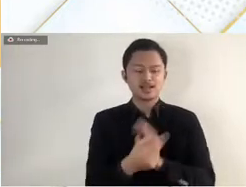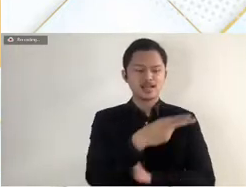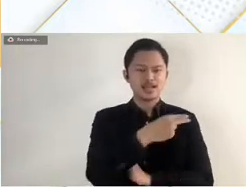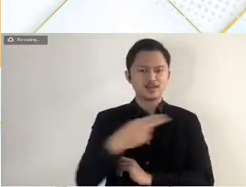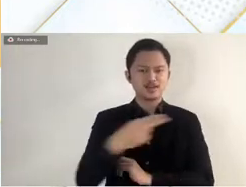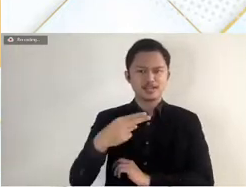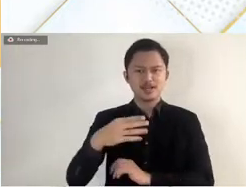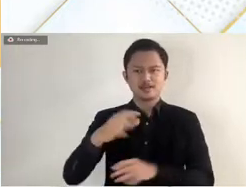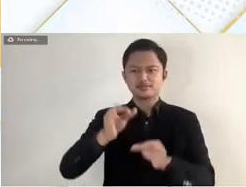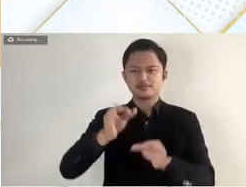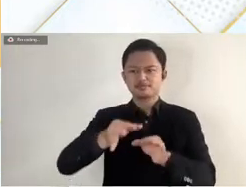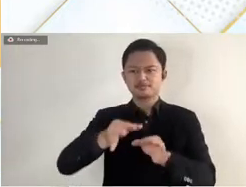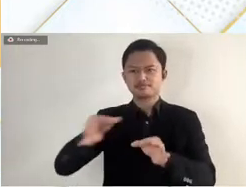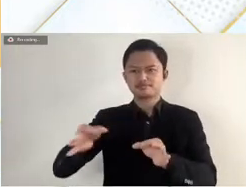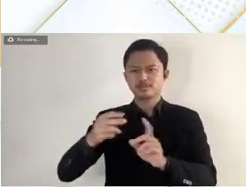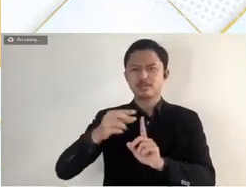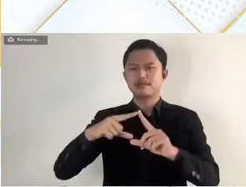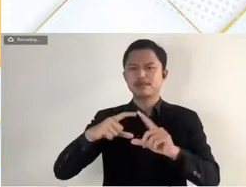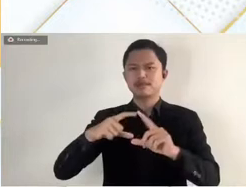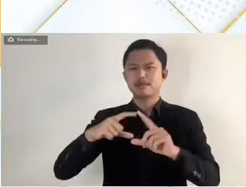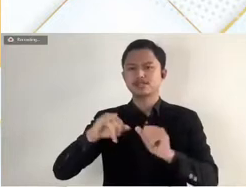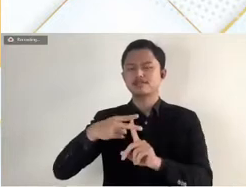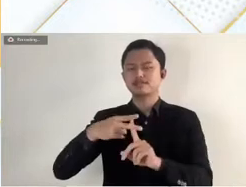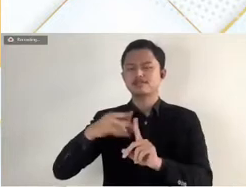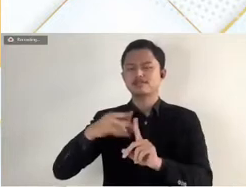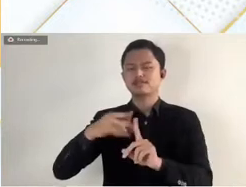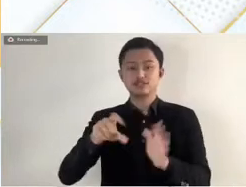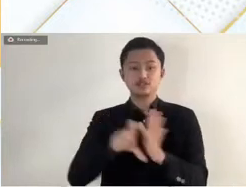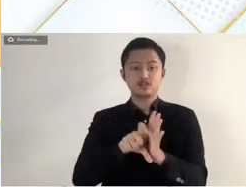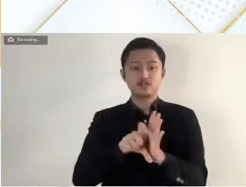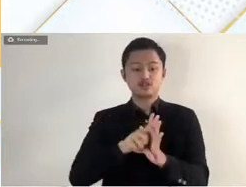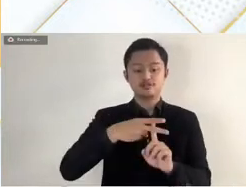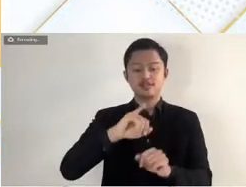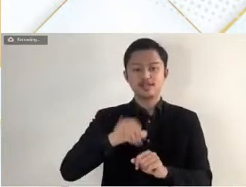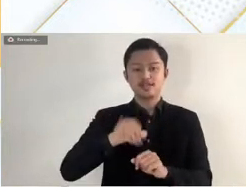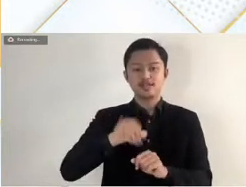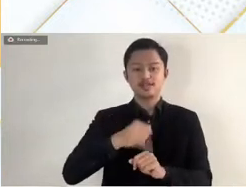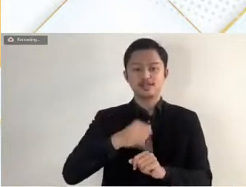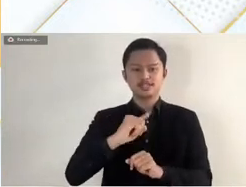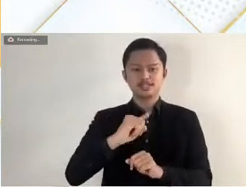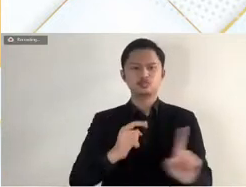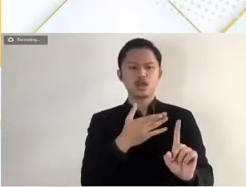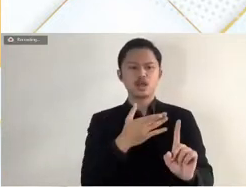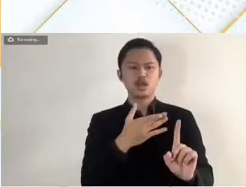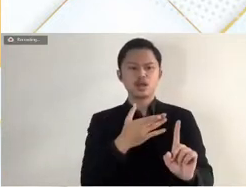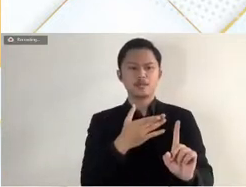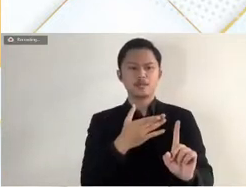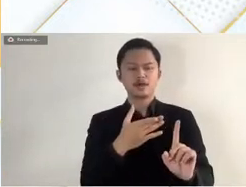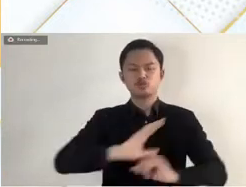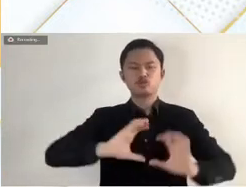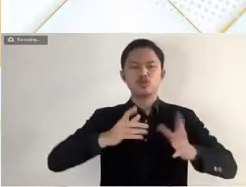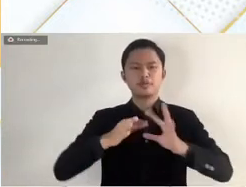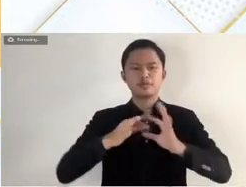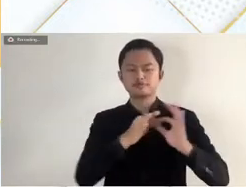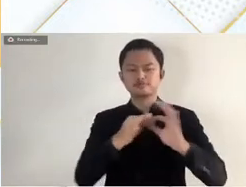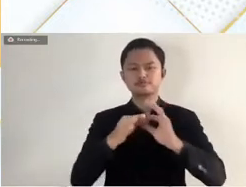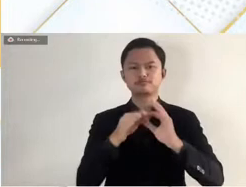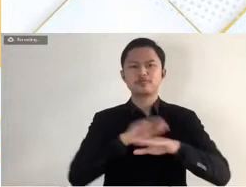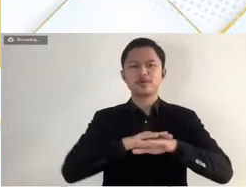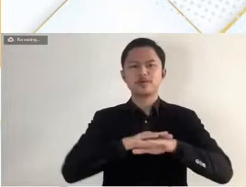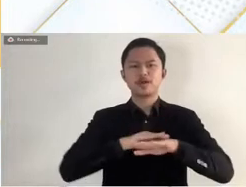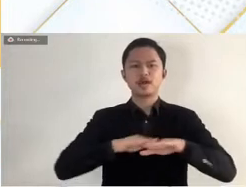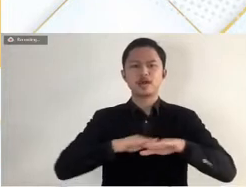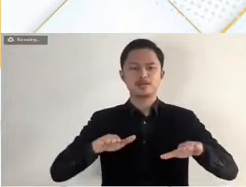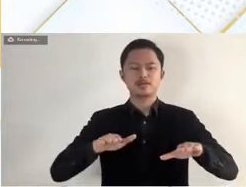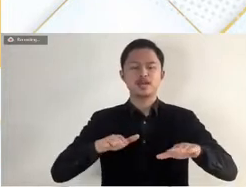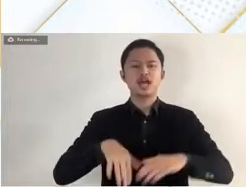countries, Fiji in particular, has a strong track record for peacekeeping missions globally. Now, these contribute to global efforts